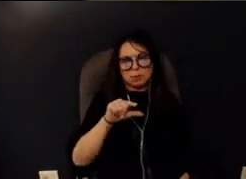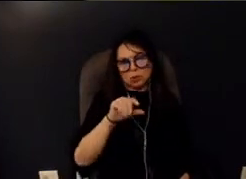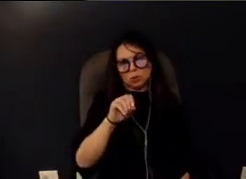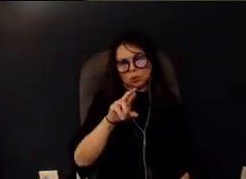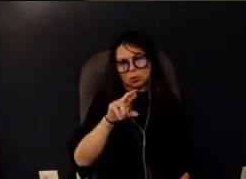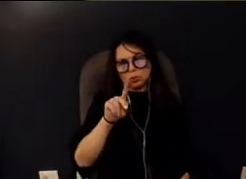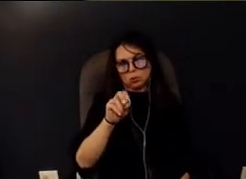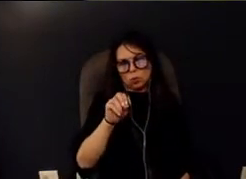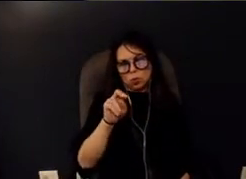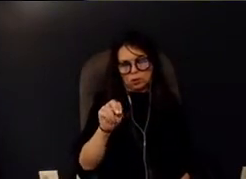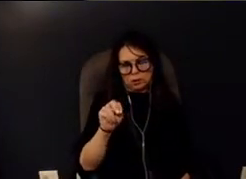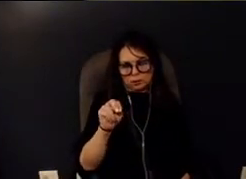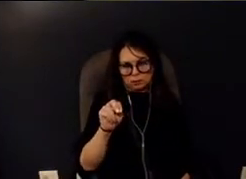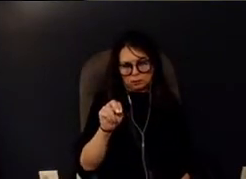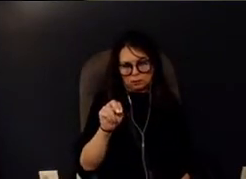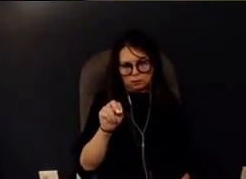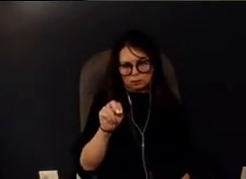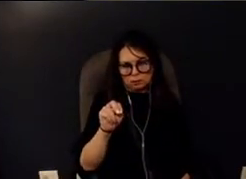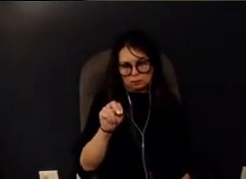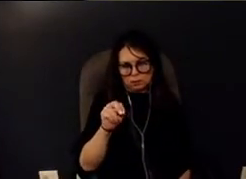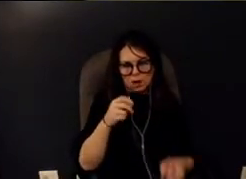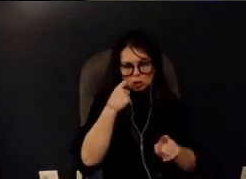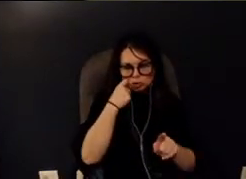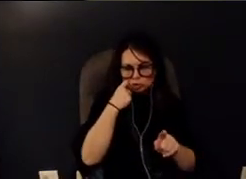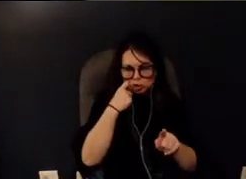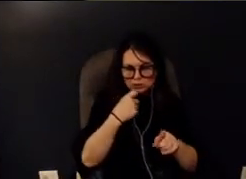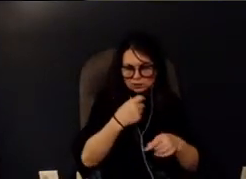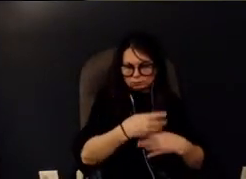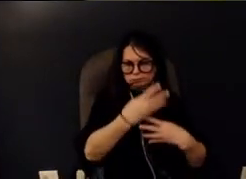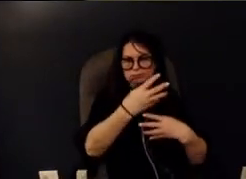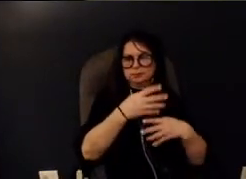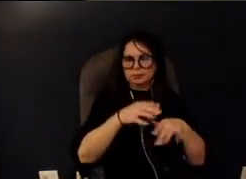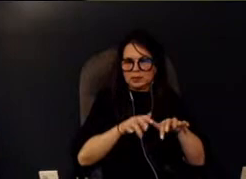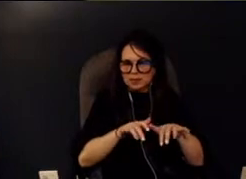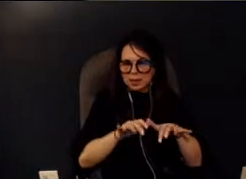Just typed a comment. Did you want to speak? Or?